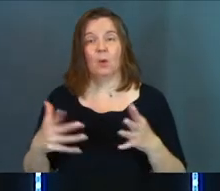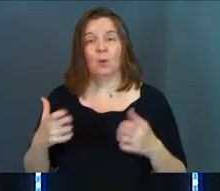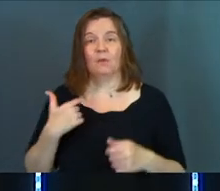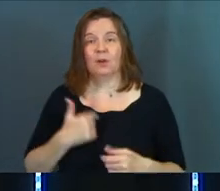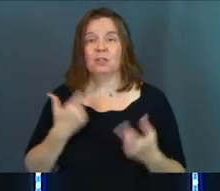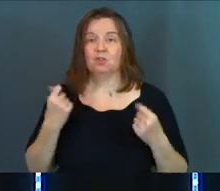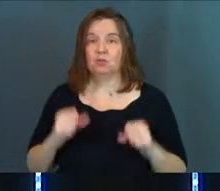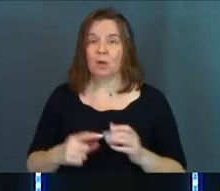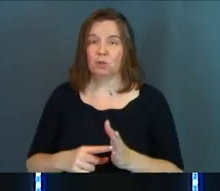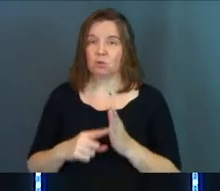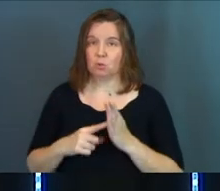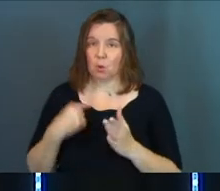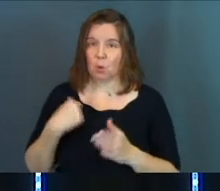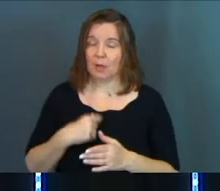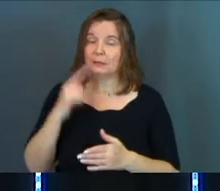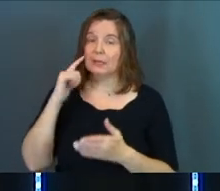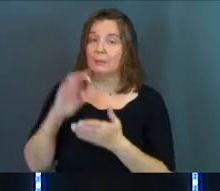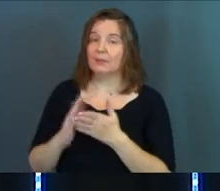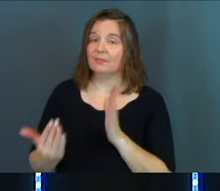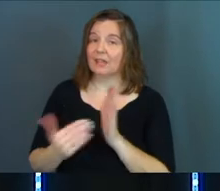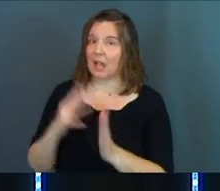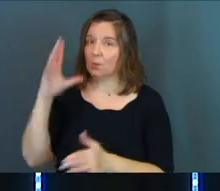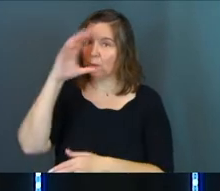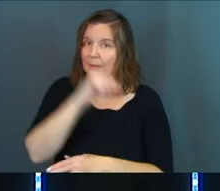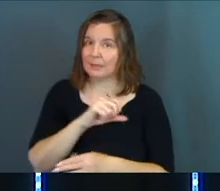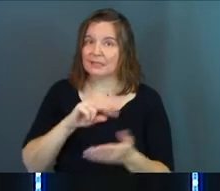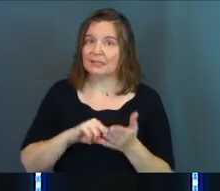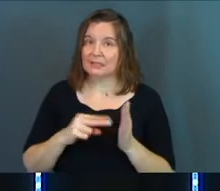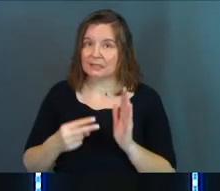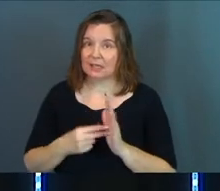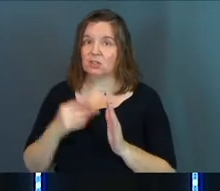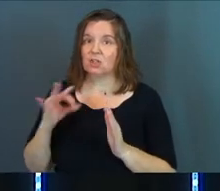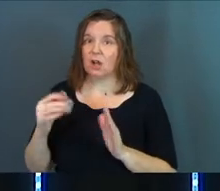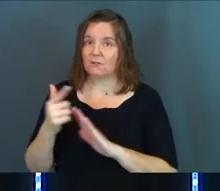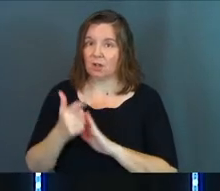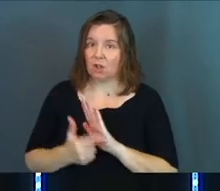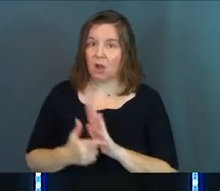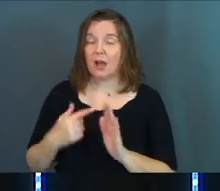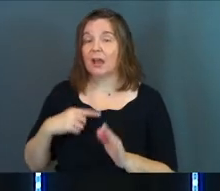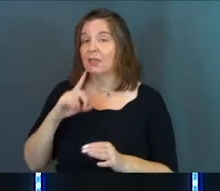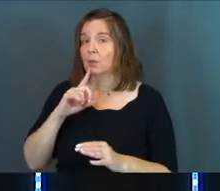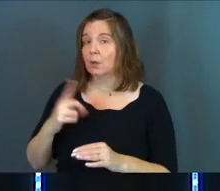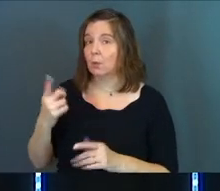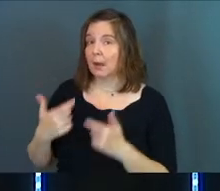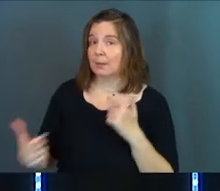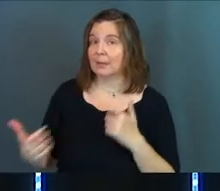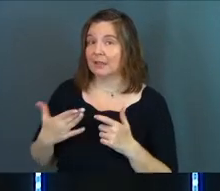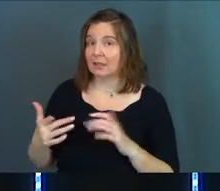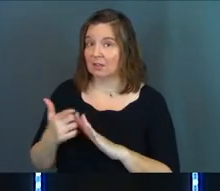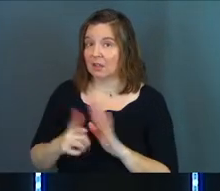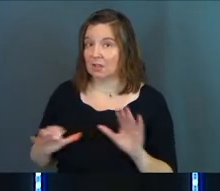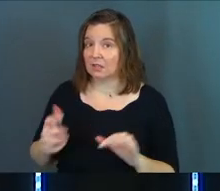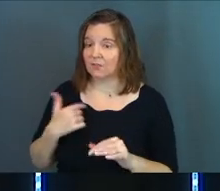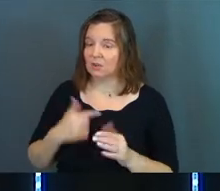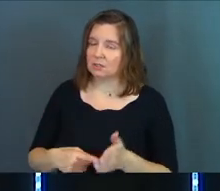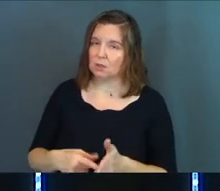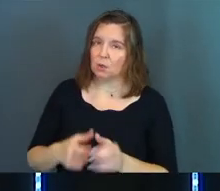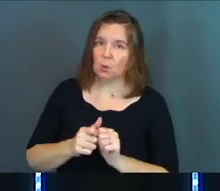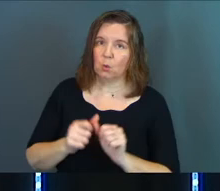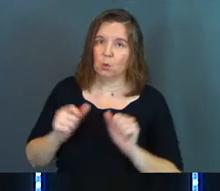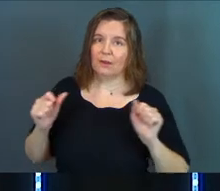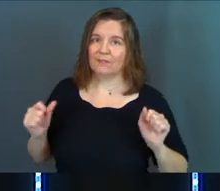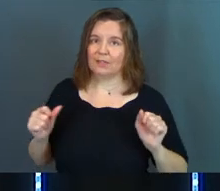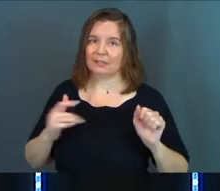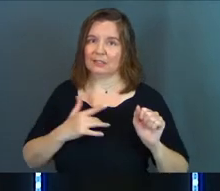wants for us. That's what He's trying to show us. I believe that, again, we miss that intention of the law. I think really one big thing that the law does for us is it reveals